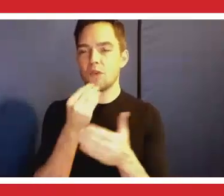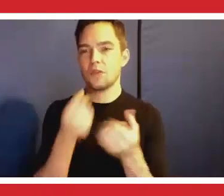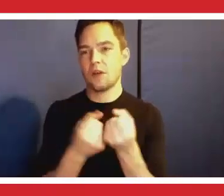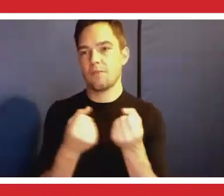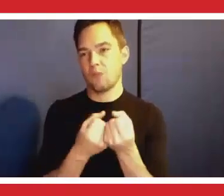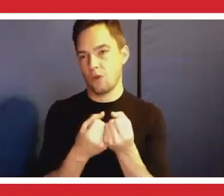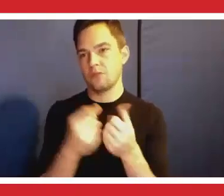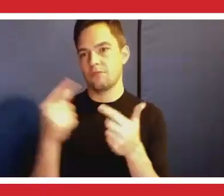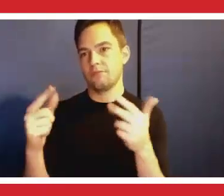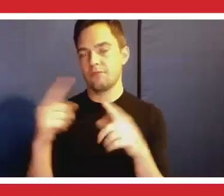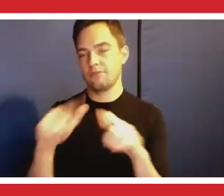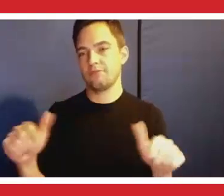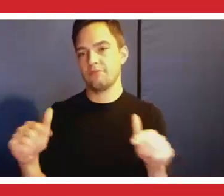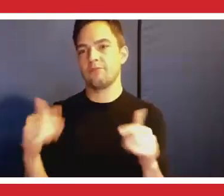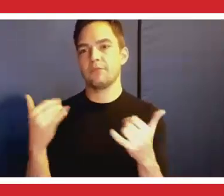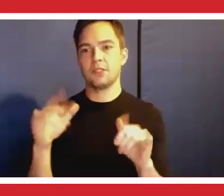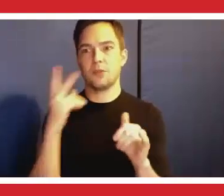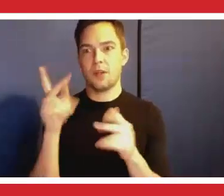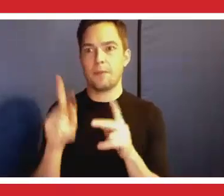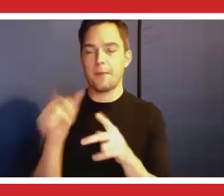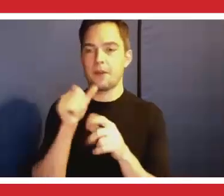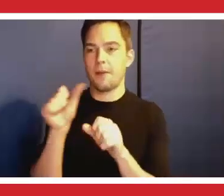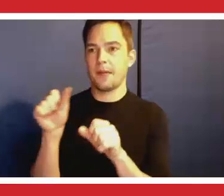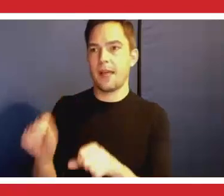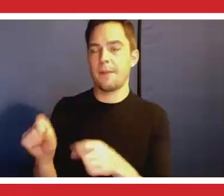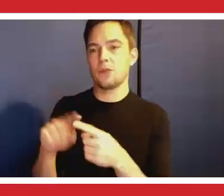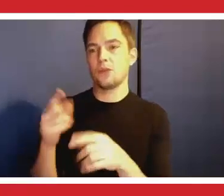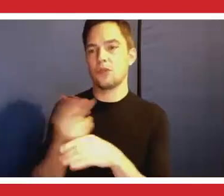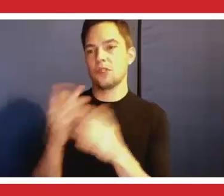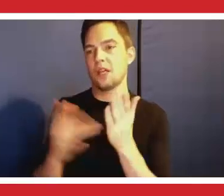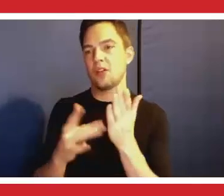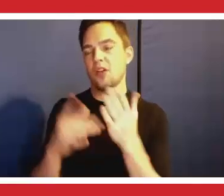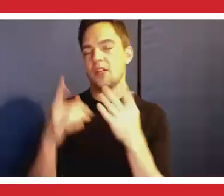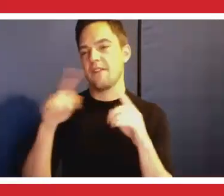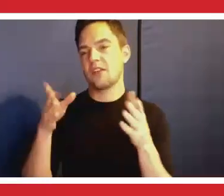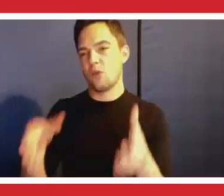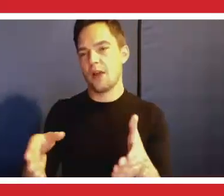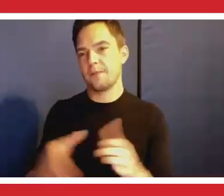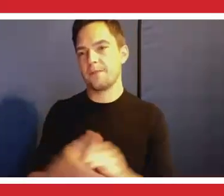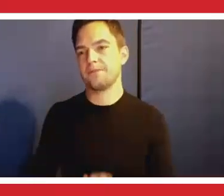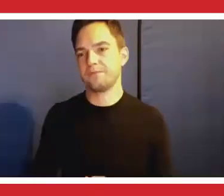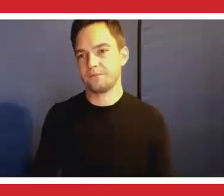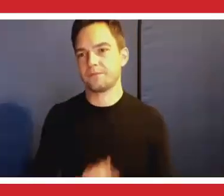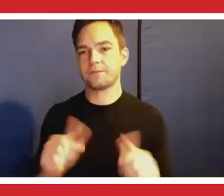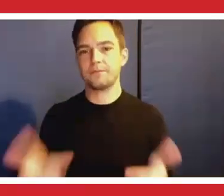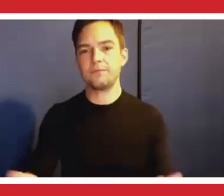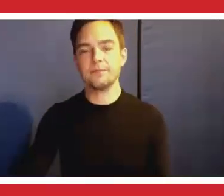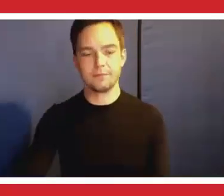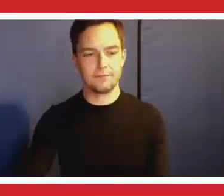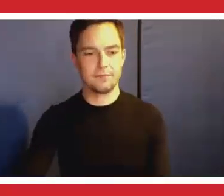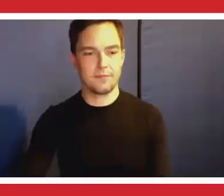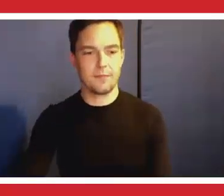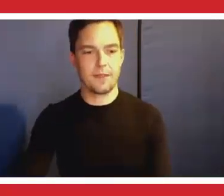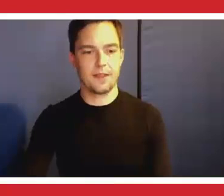we saw people not being able to use technology in an effective way. So this is one challenge that we have taken